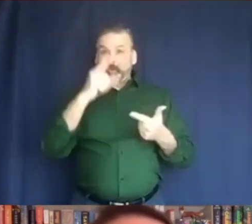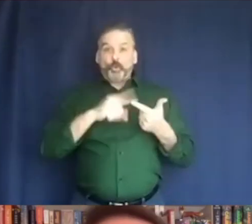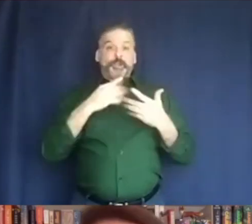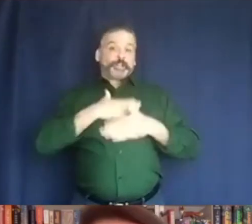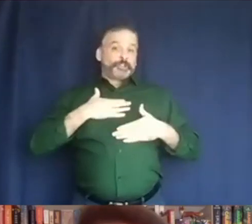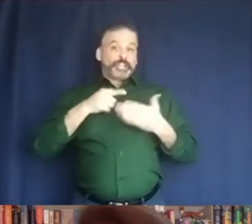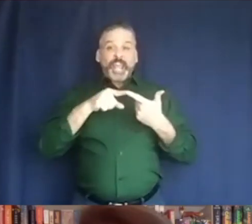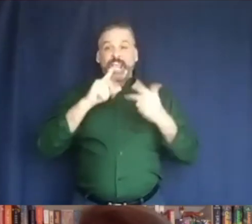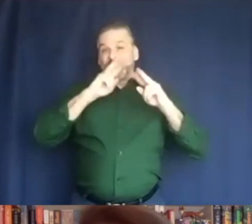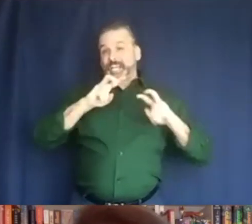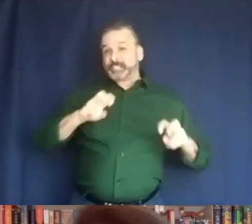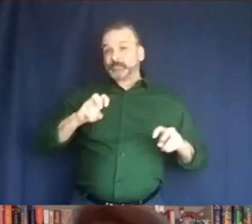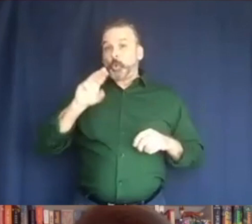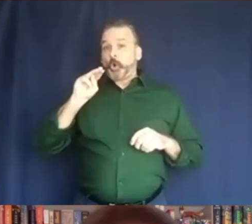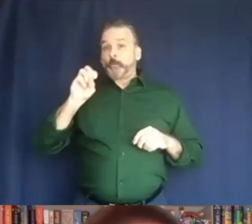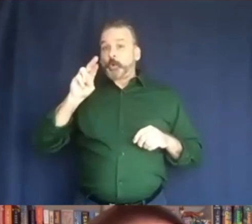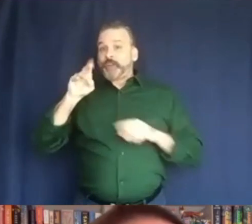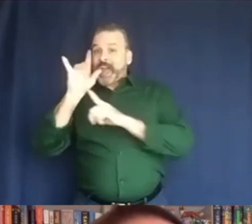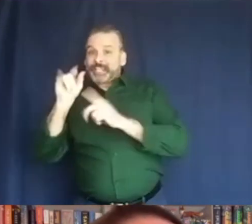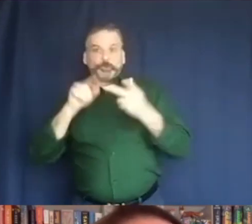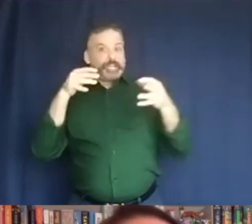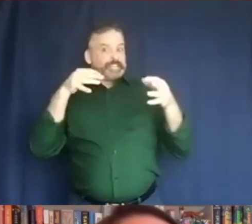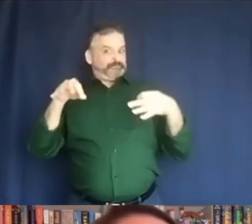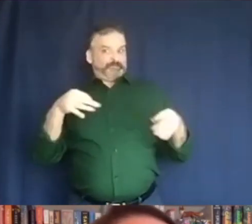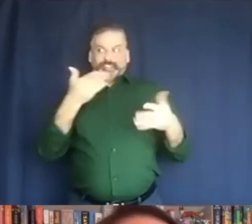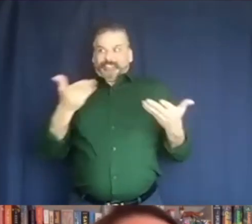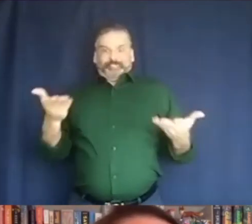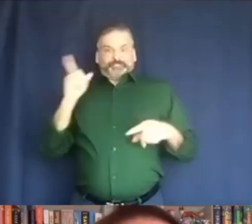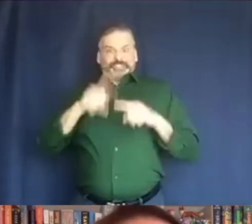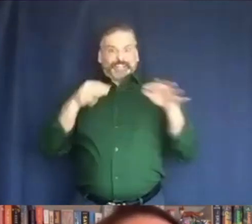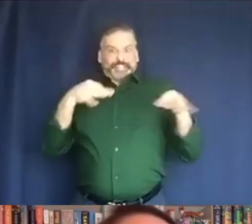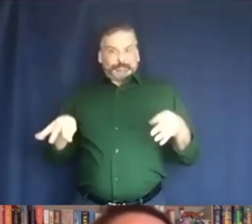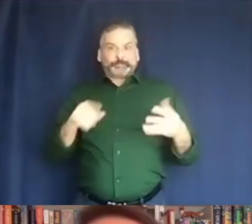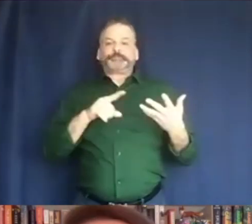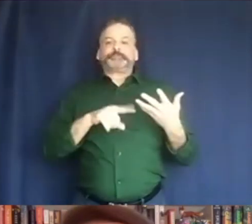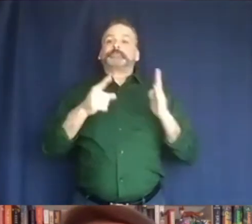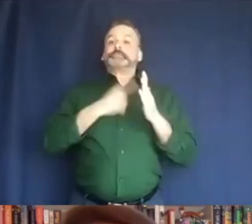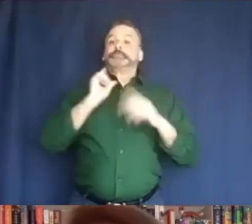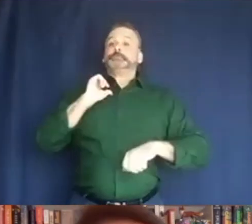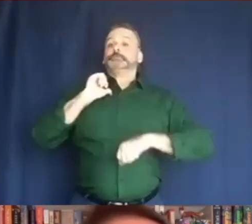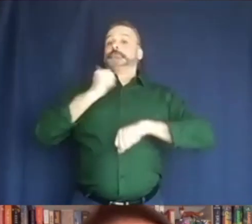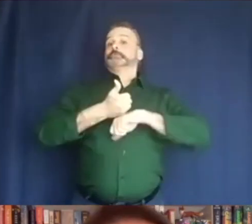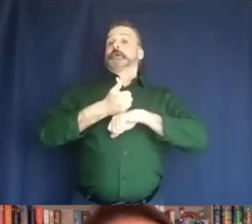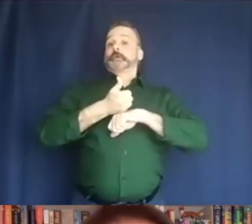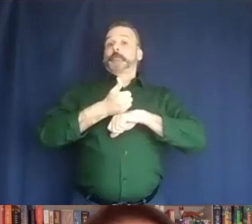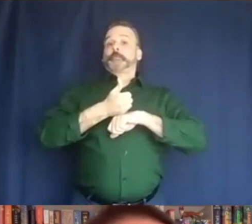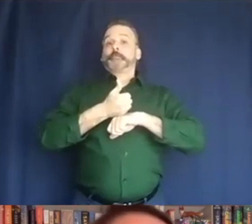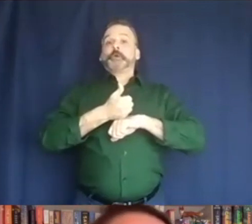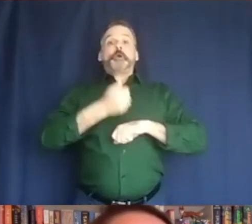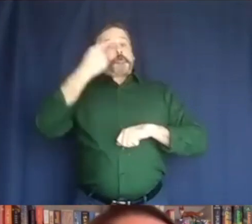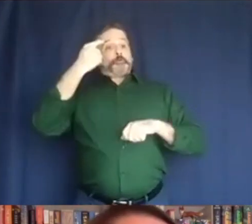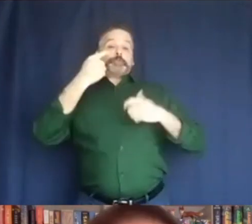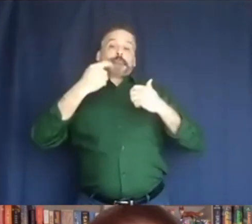to explain otherwise totally unexplainable things, sometimes to lay the groundwork for society's religious beliefs